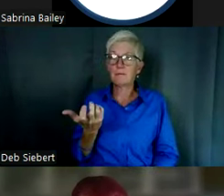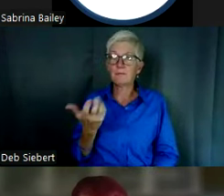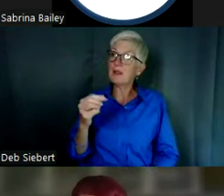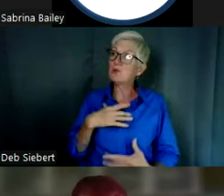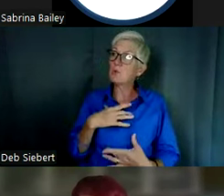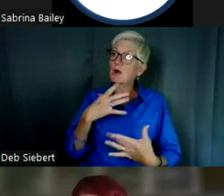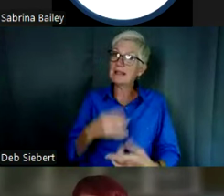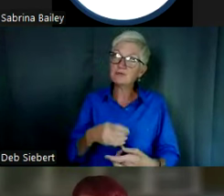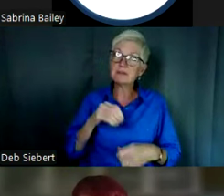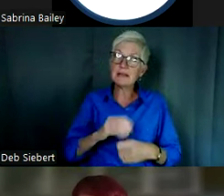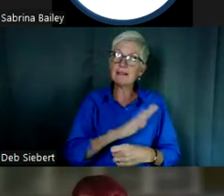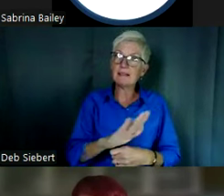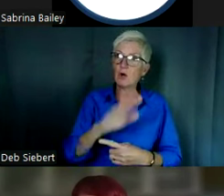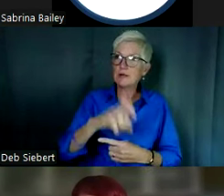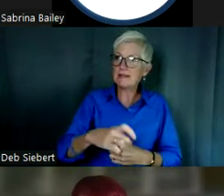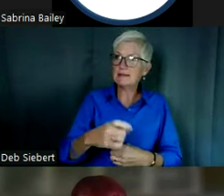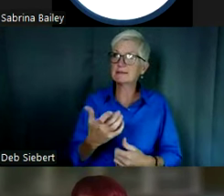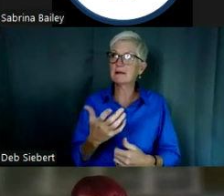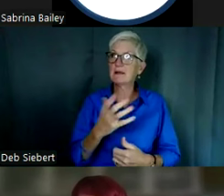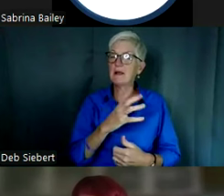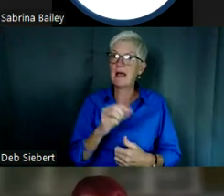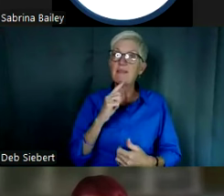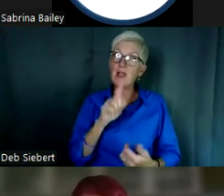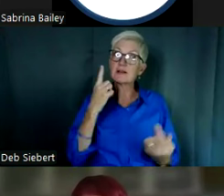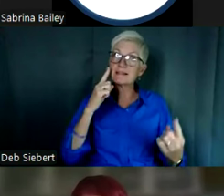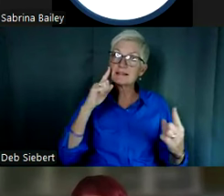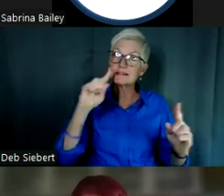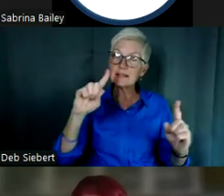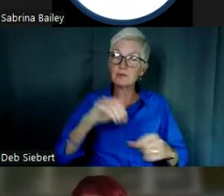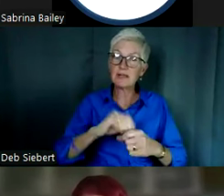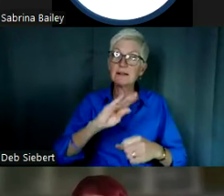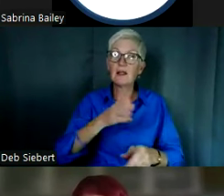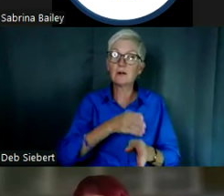interested in what their needs are and that they are successful in doing their job.